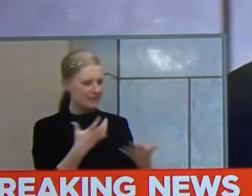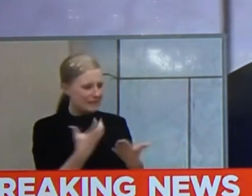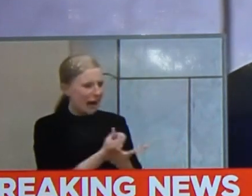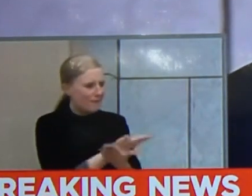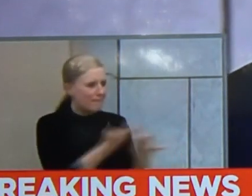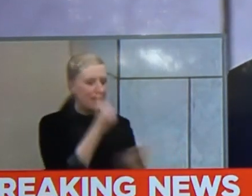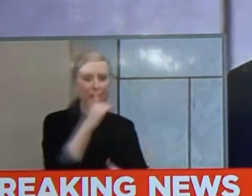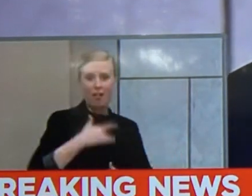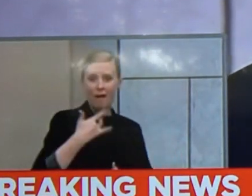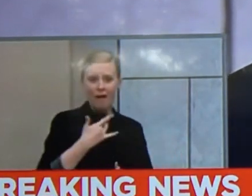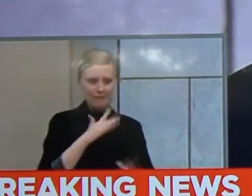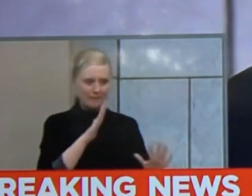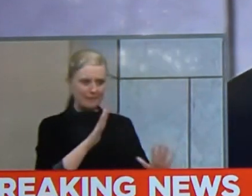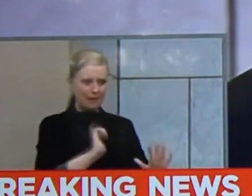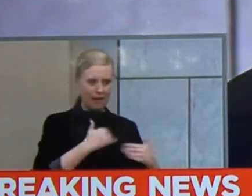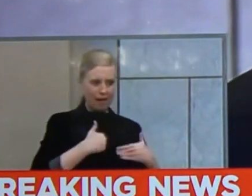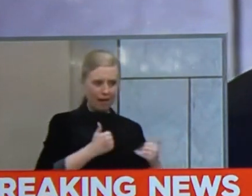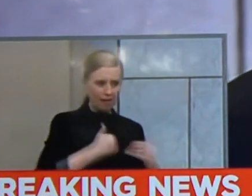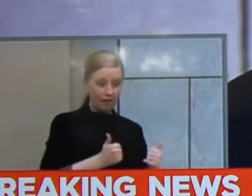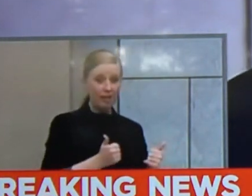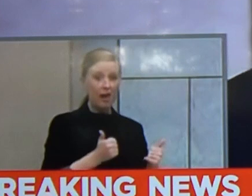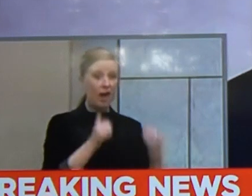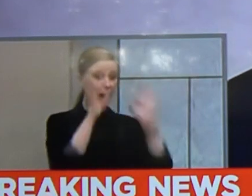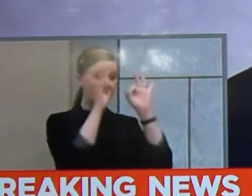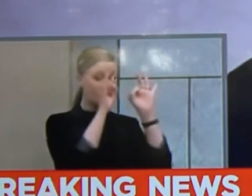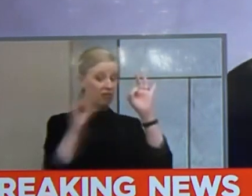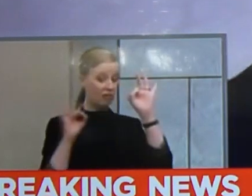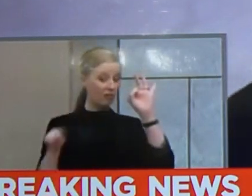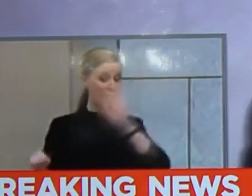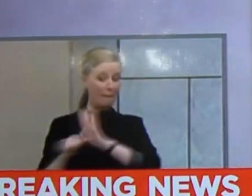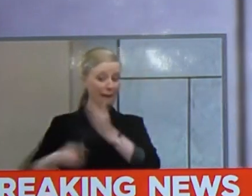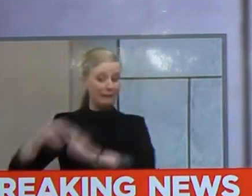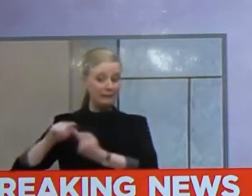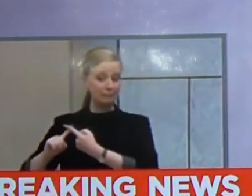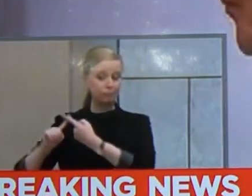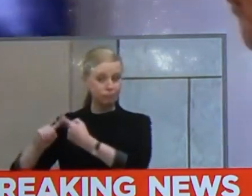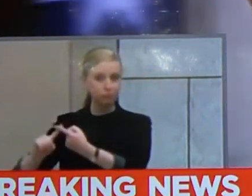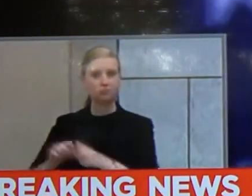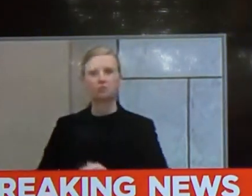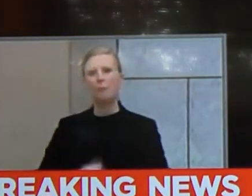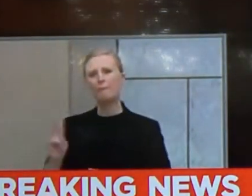lives, and to ensure that we keep our economies running to support the livelihoods that Australians depend on. Thank you.